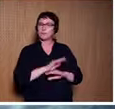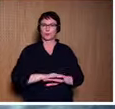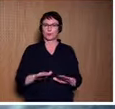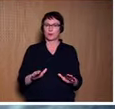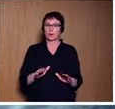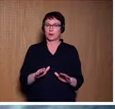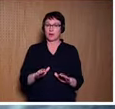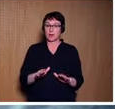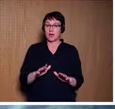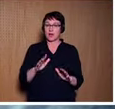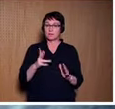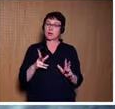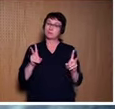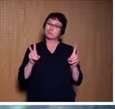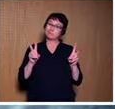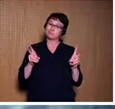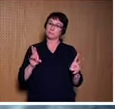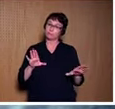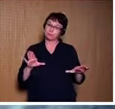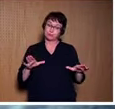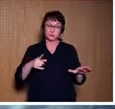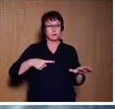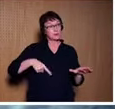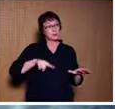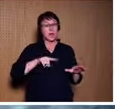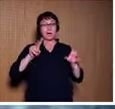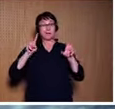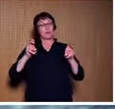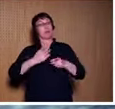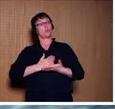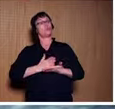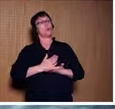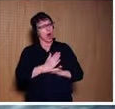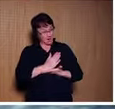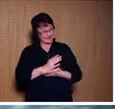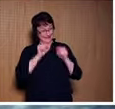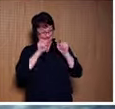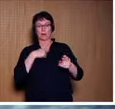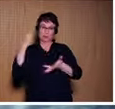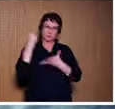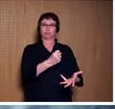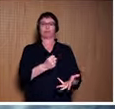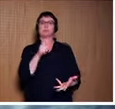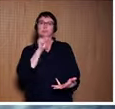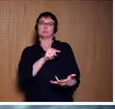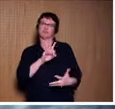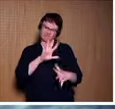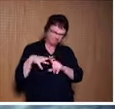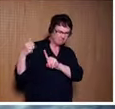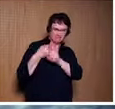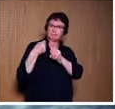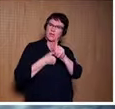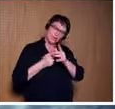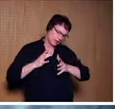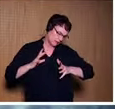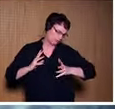of rights. We need to understand the mechanisms, how this is happening, how the anti-rights movement is really engaging with all of these